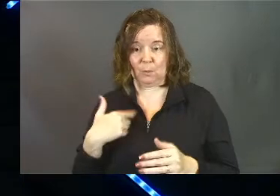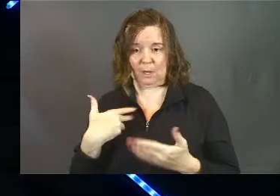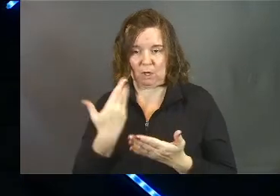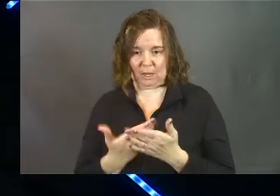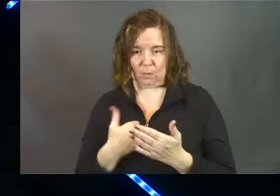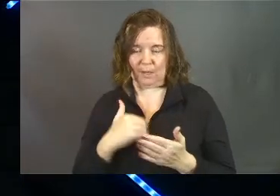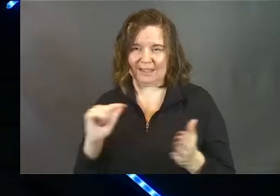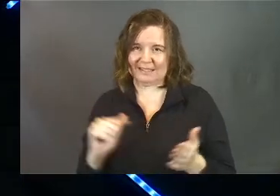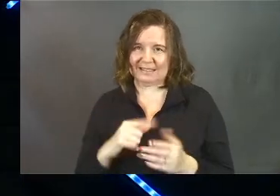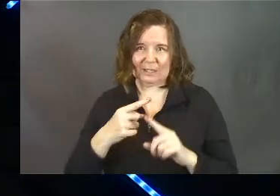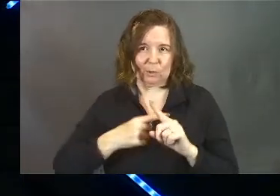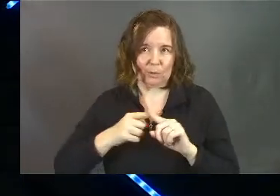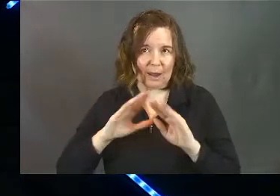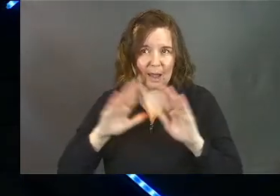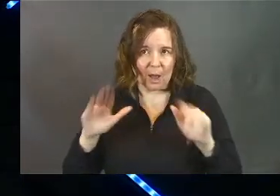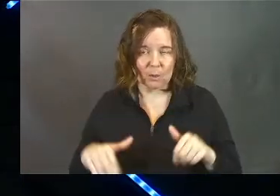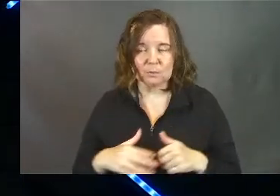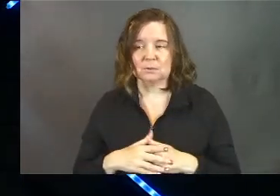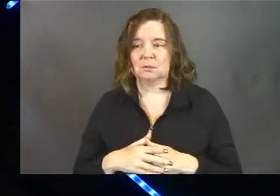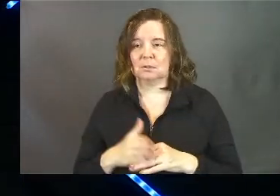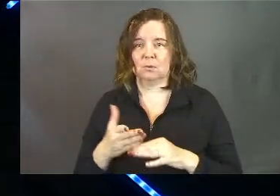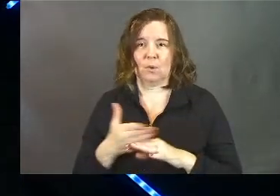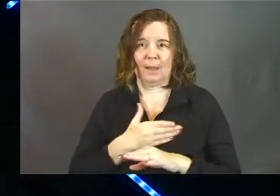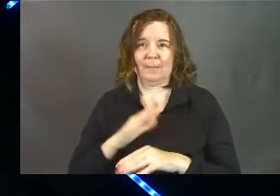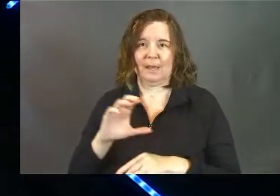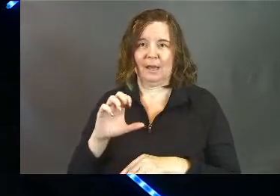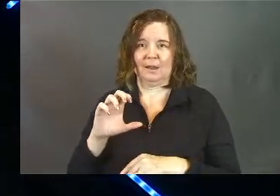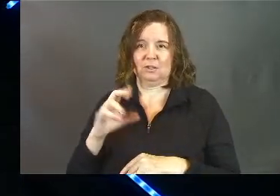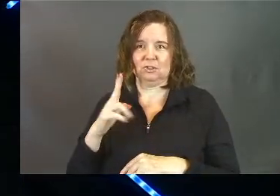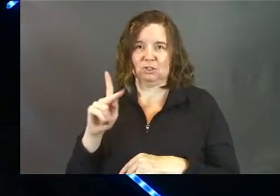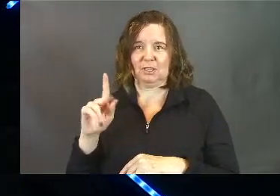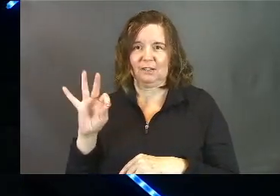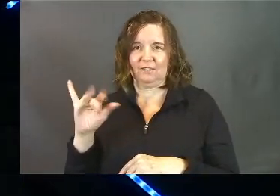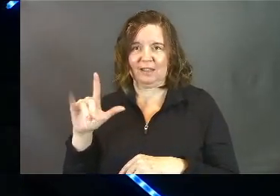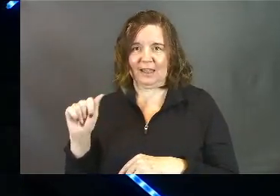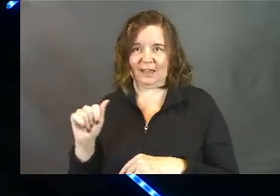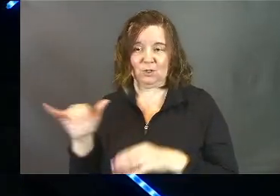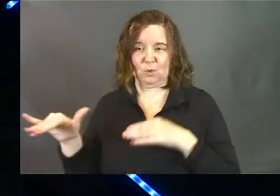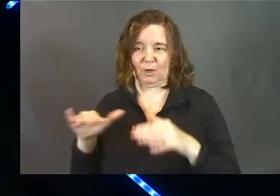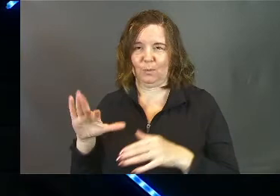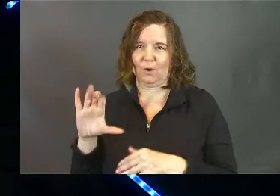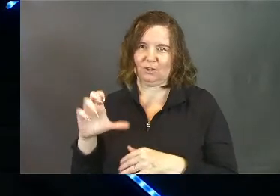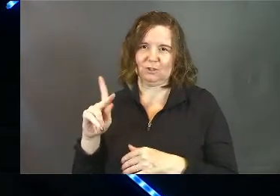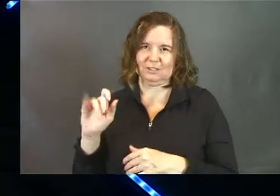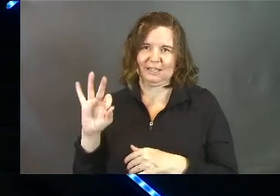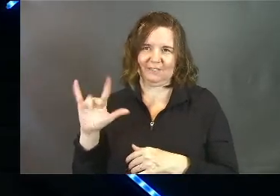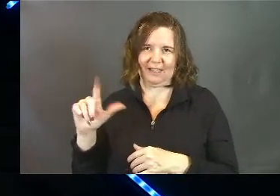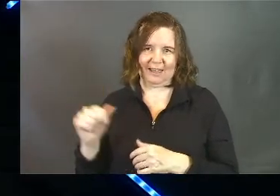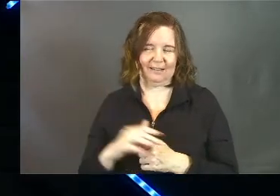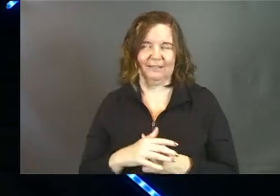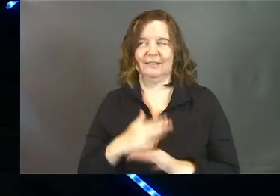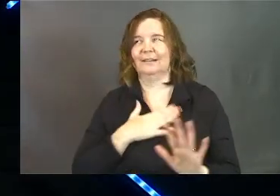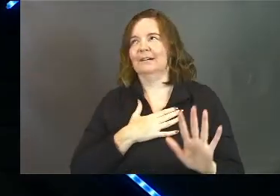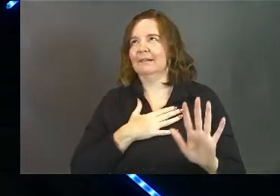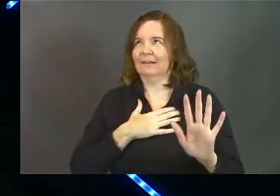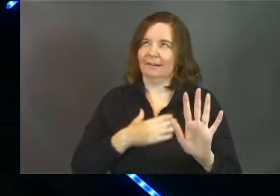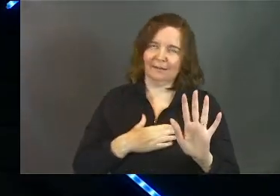got here. We had this little rent house right behind Chick-fil-A. Those were great days. We could walk to Chick-fil-A. Oh.